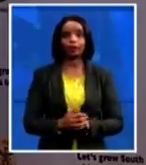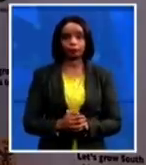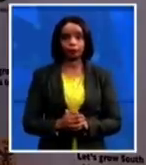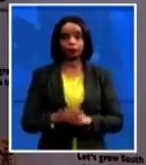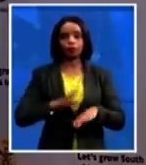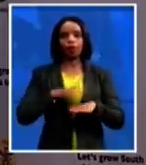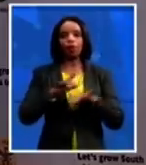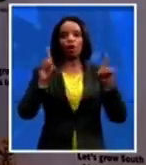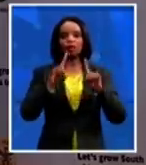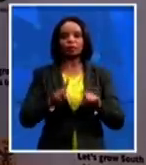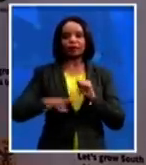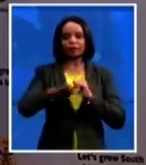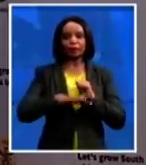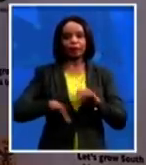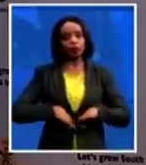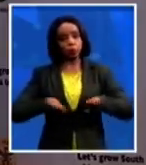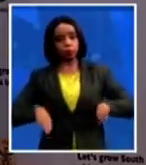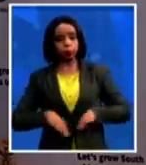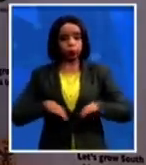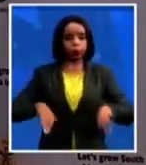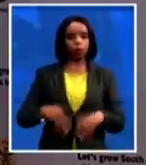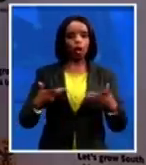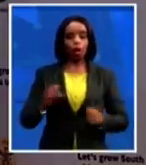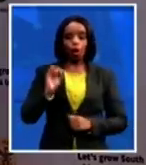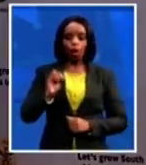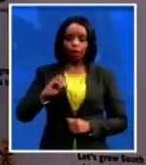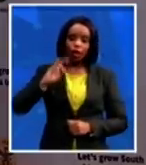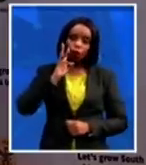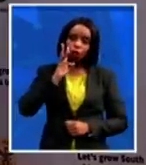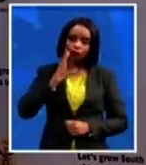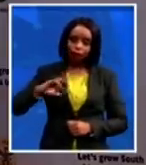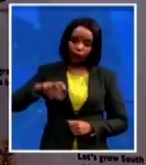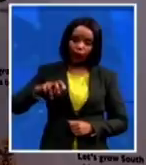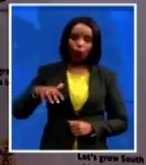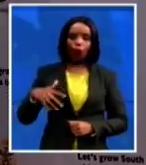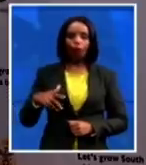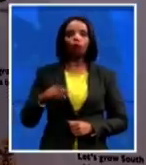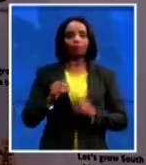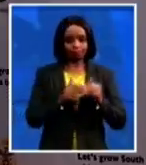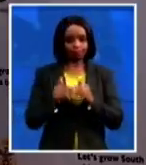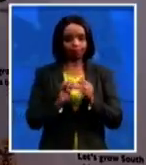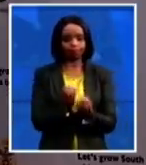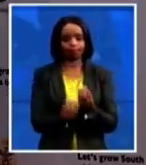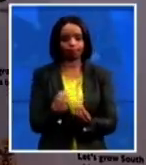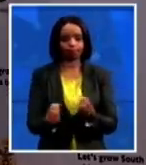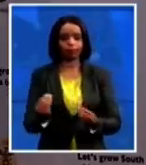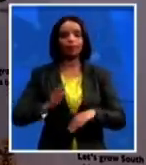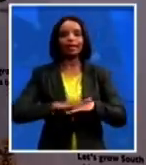a safe festive season, be alert at all times when on holiday or during